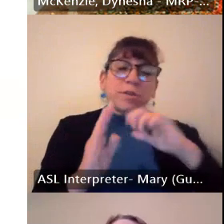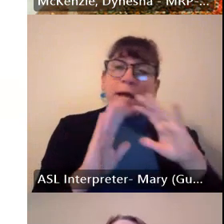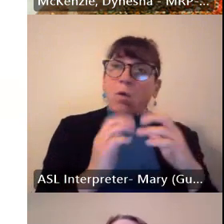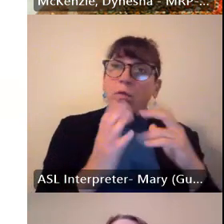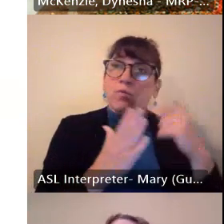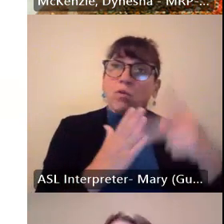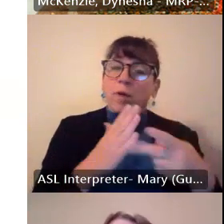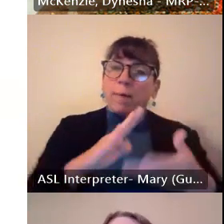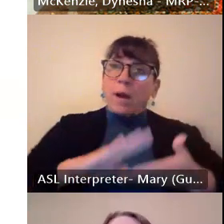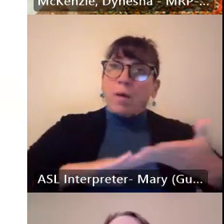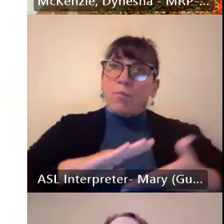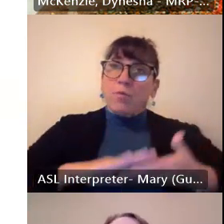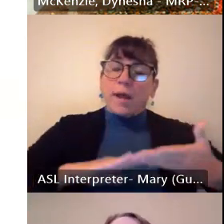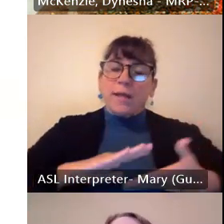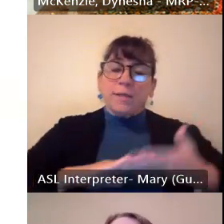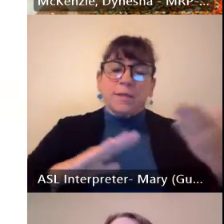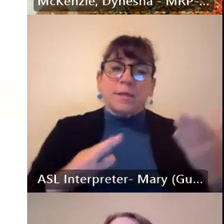operates.